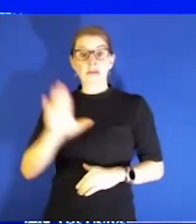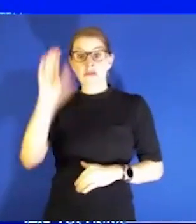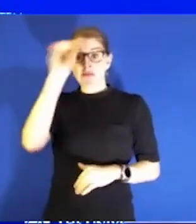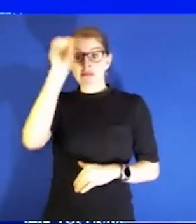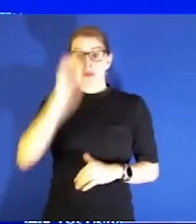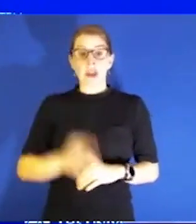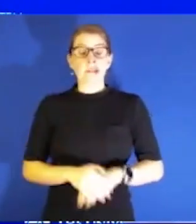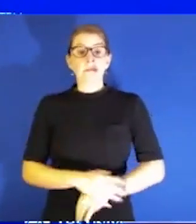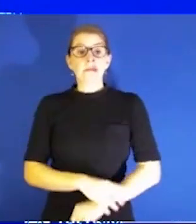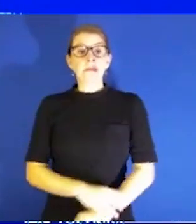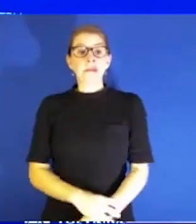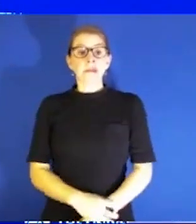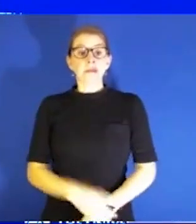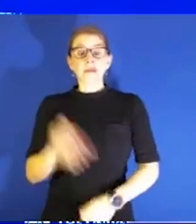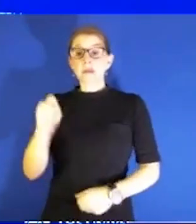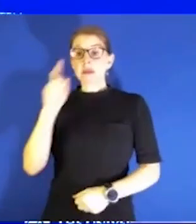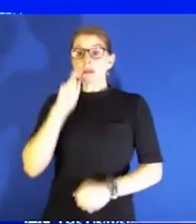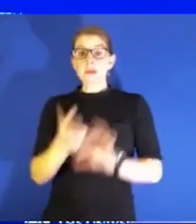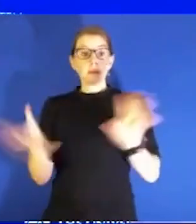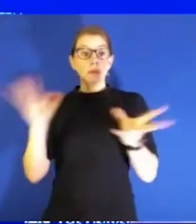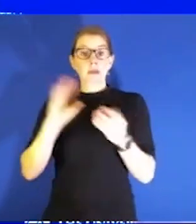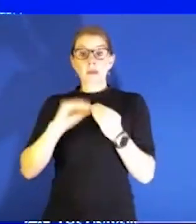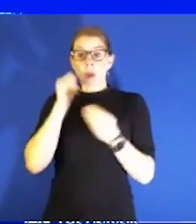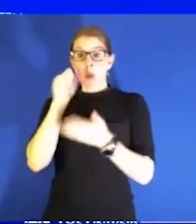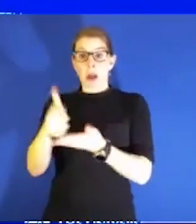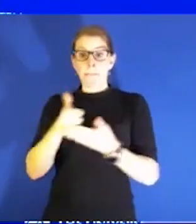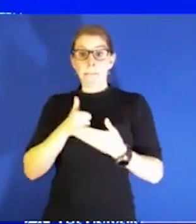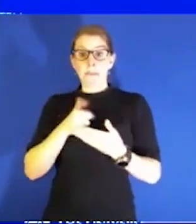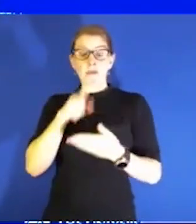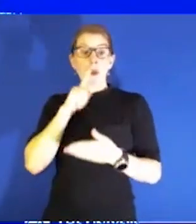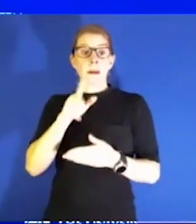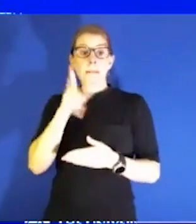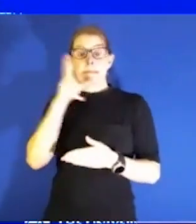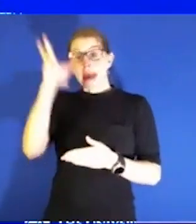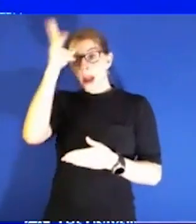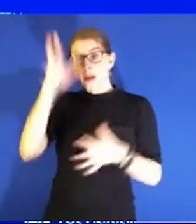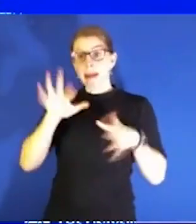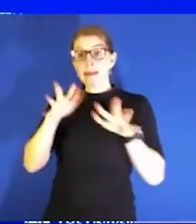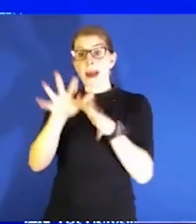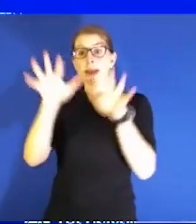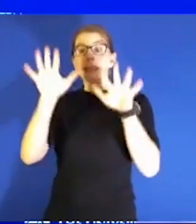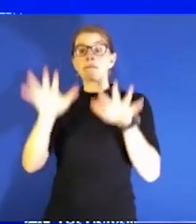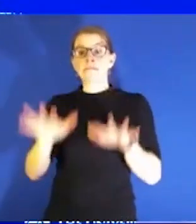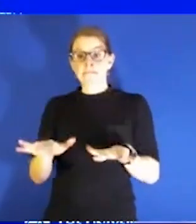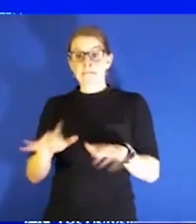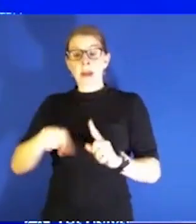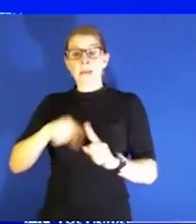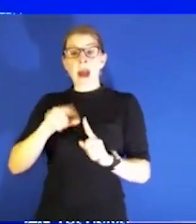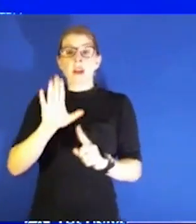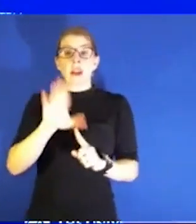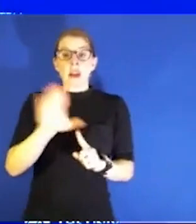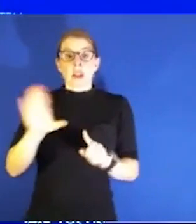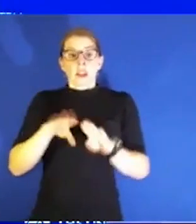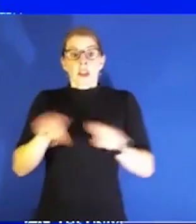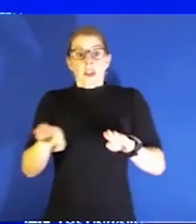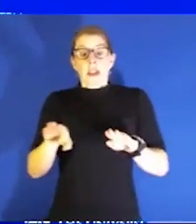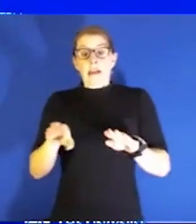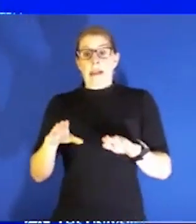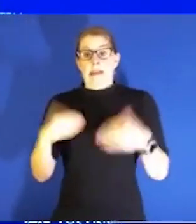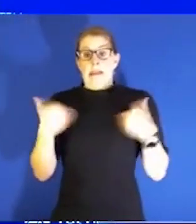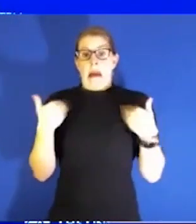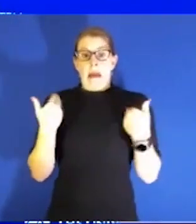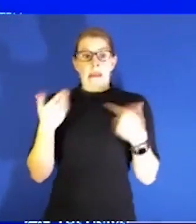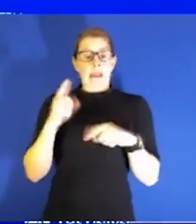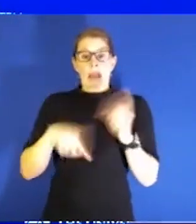think overall that is going to be helpful for parents' anxieties and about their children who are too young to be vaccinated. Again, we know the